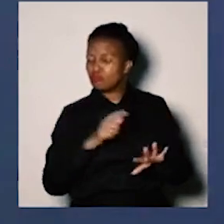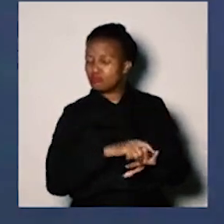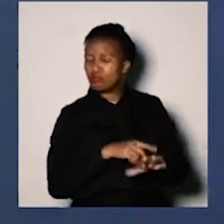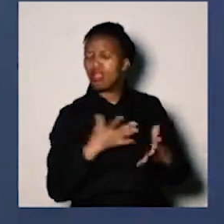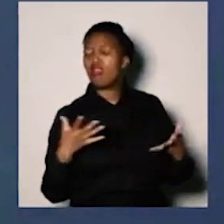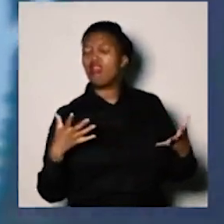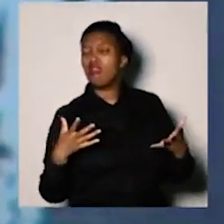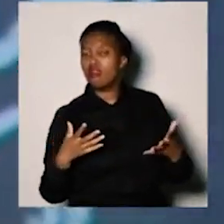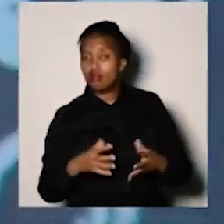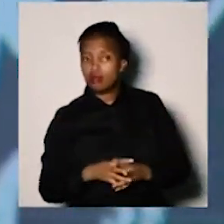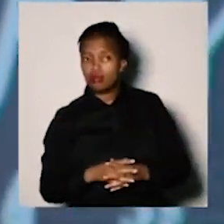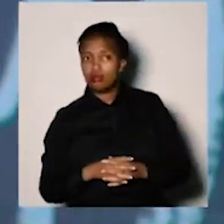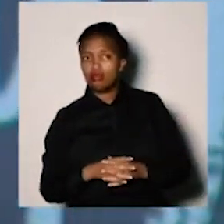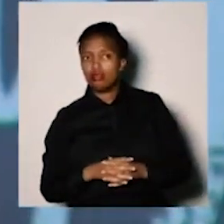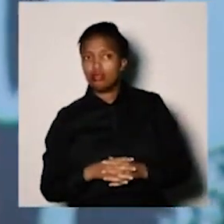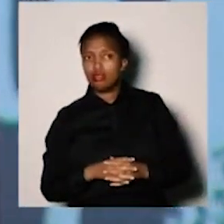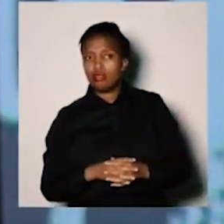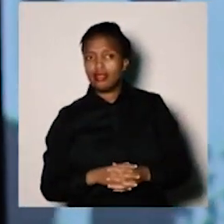spend time with them,